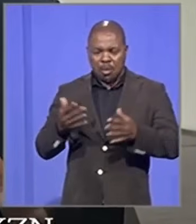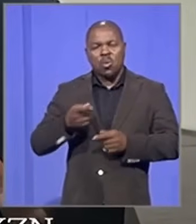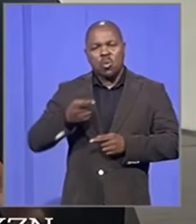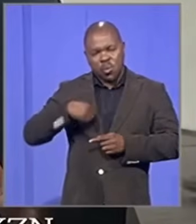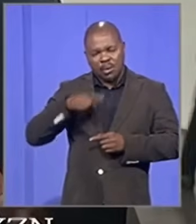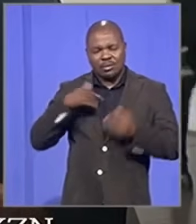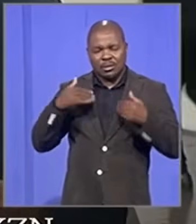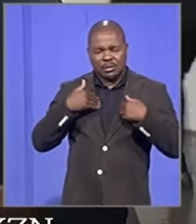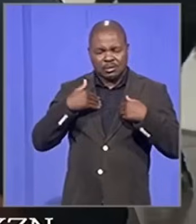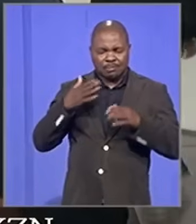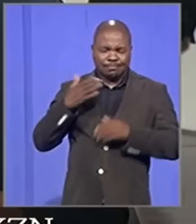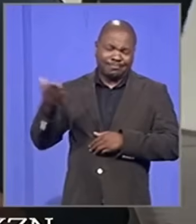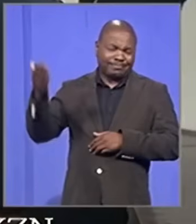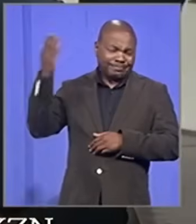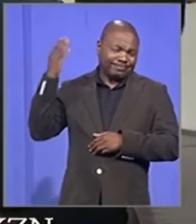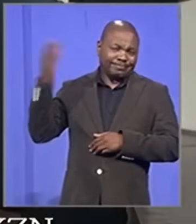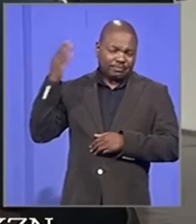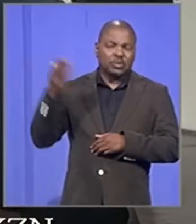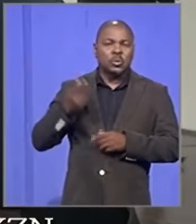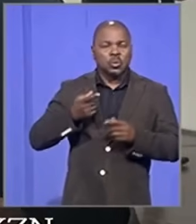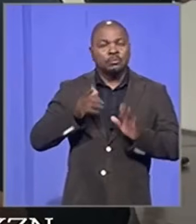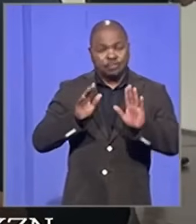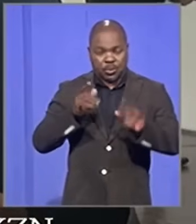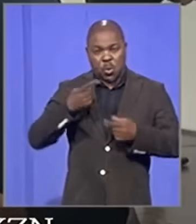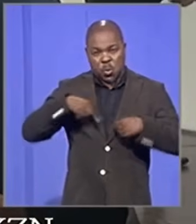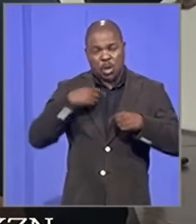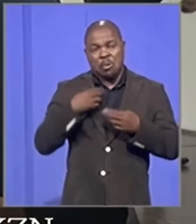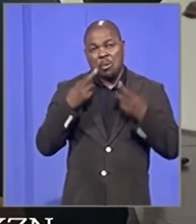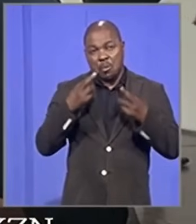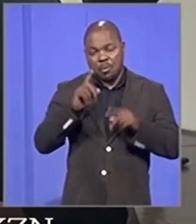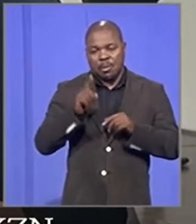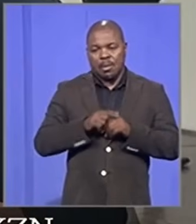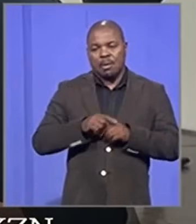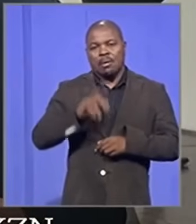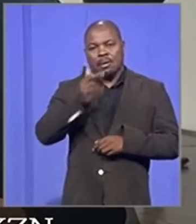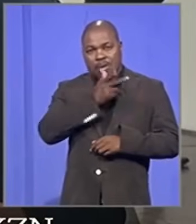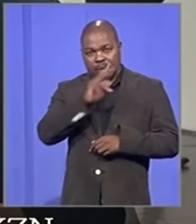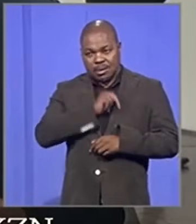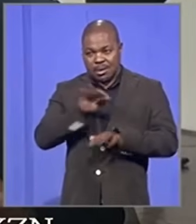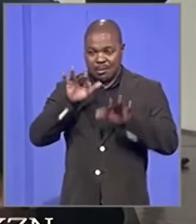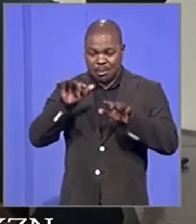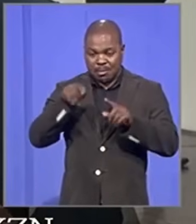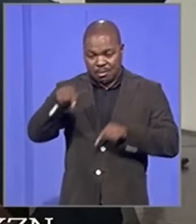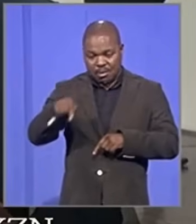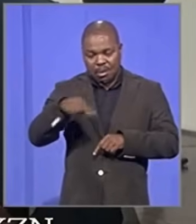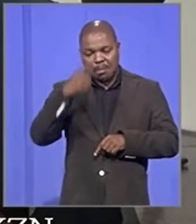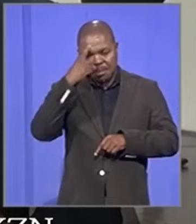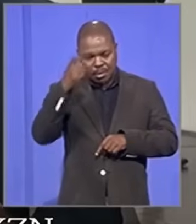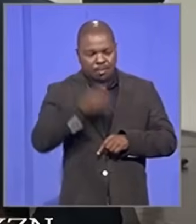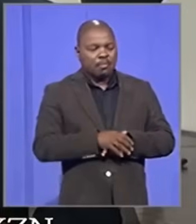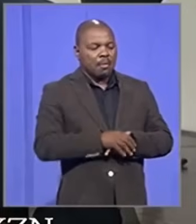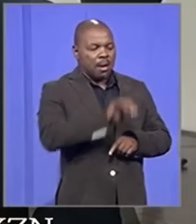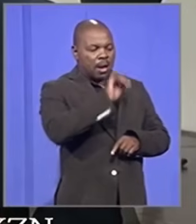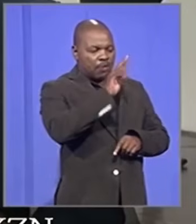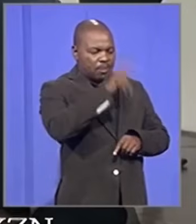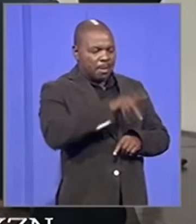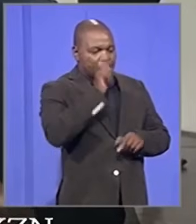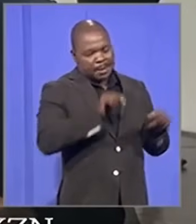ago, in fact we have hope that people of KwaZulu-Natal now believe that IFP must govern KwaZulu-Natal